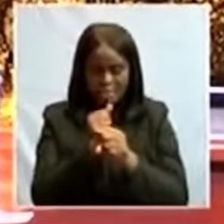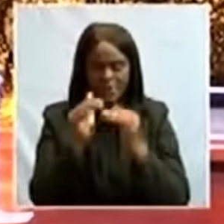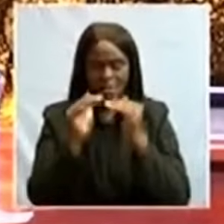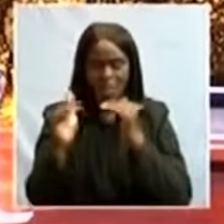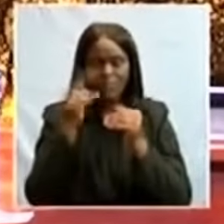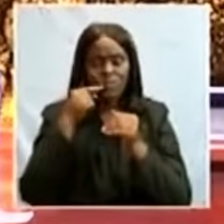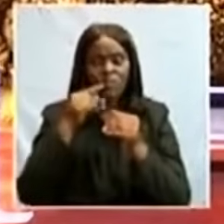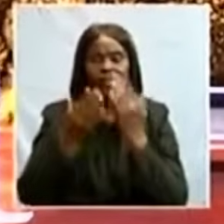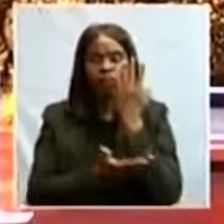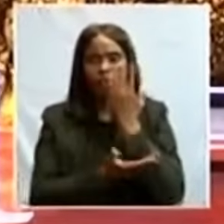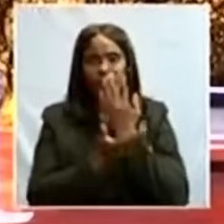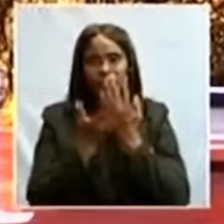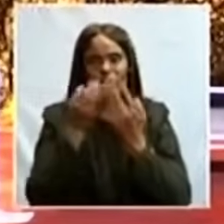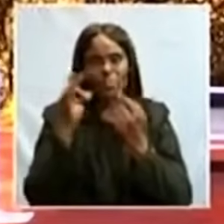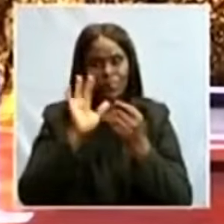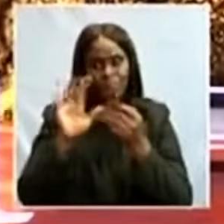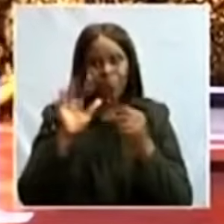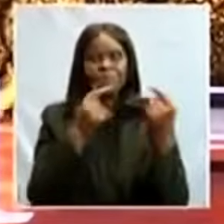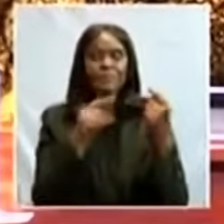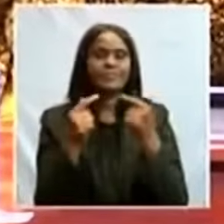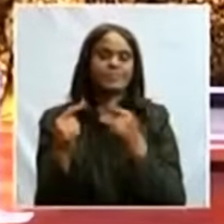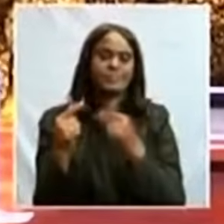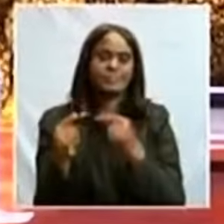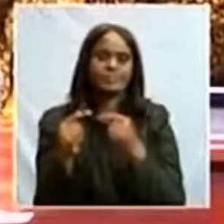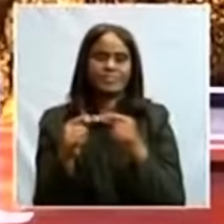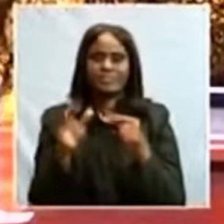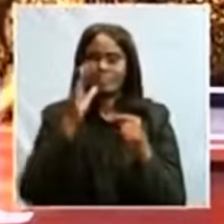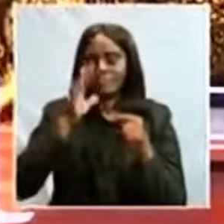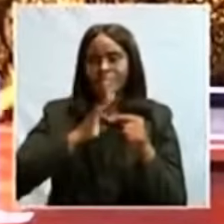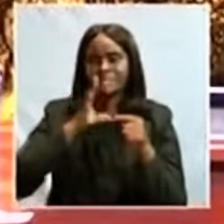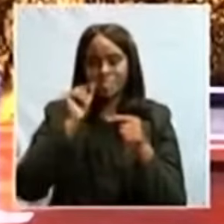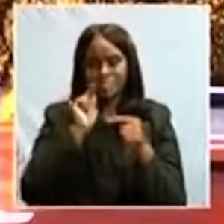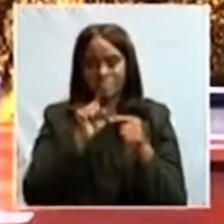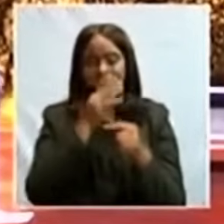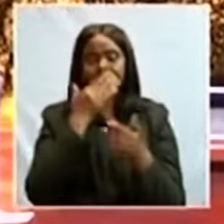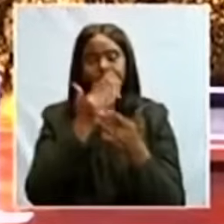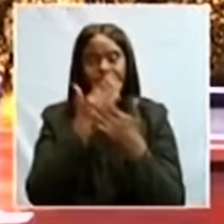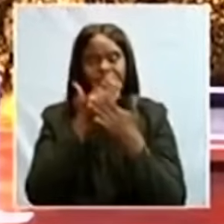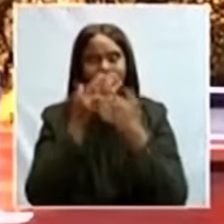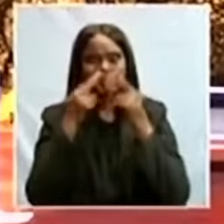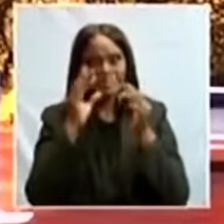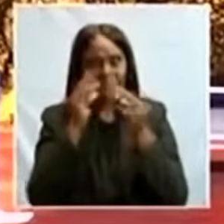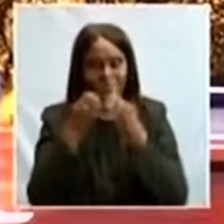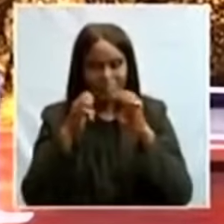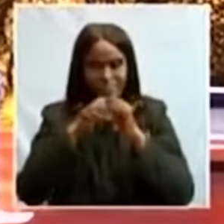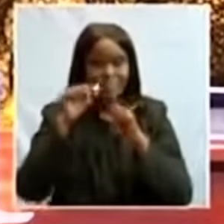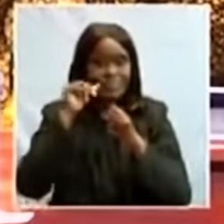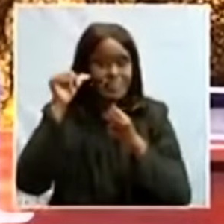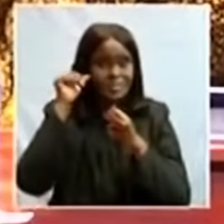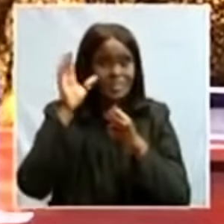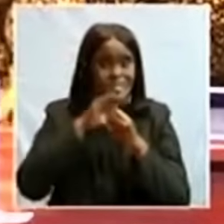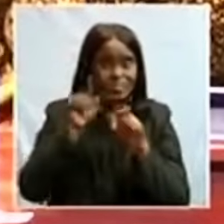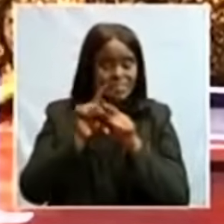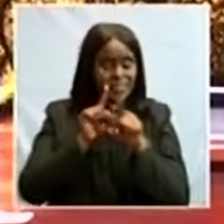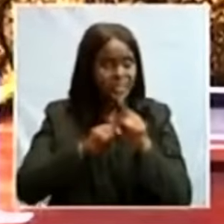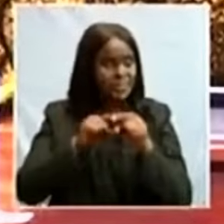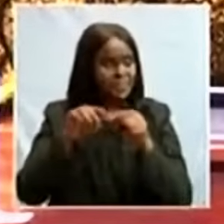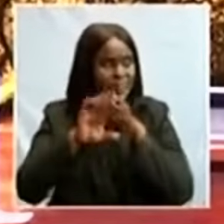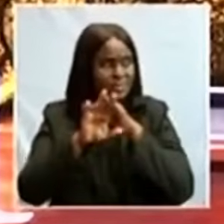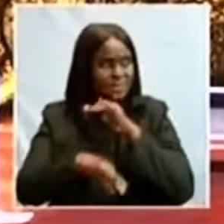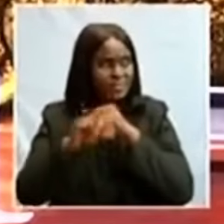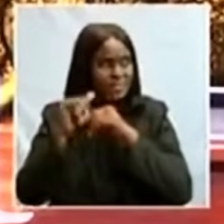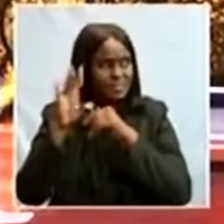the betterment of the game. Madam, these are achievements. Even yesterday, the